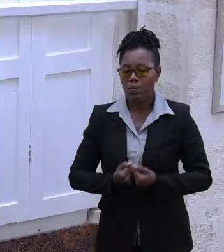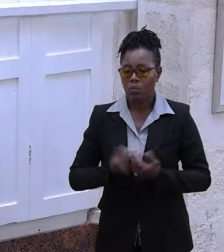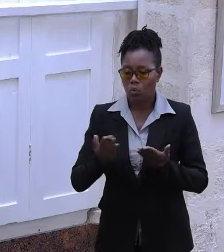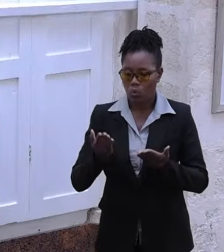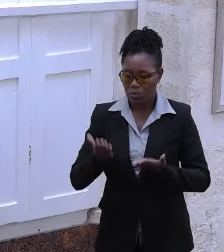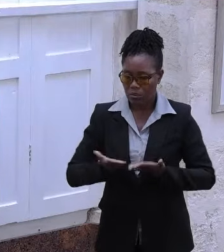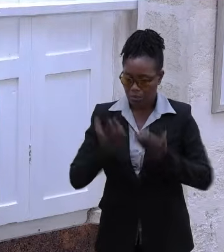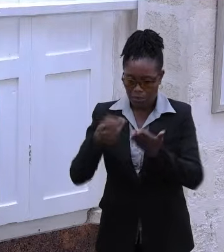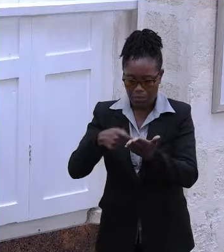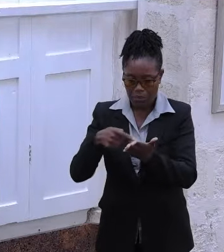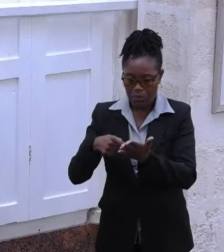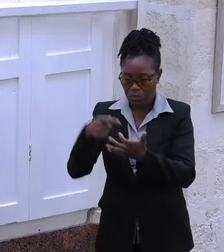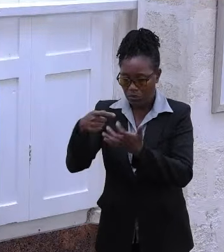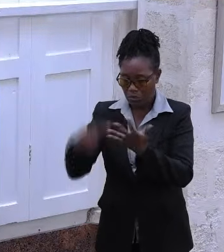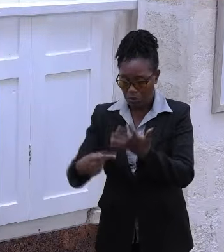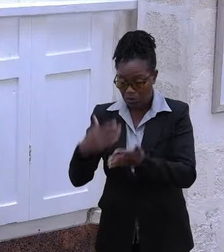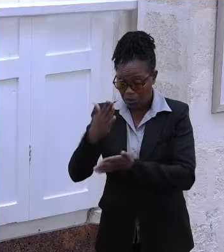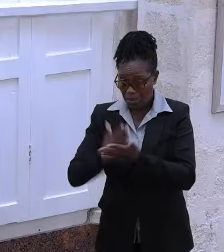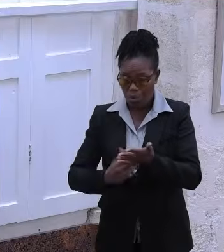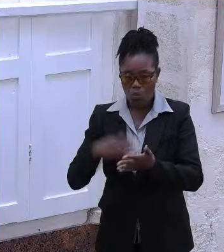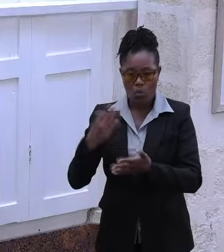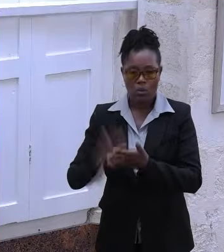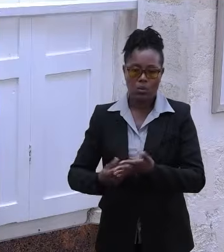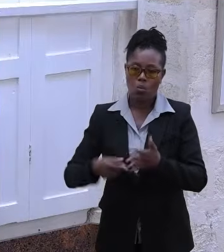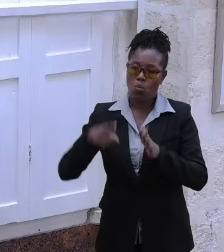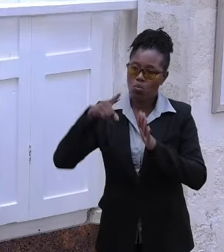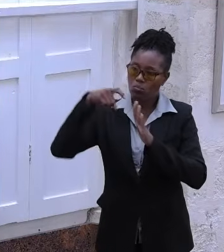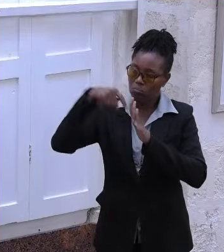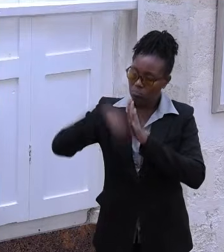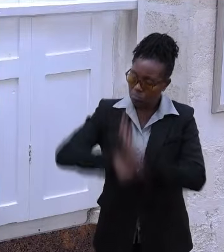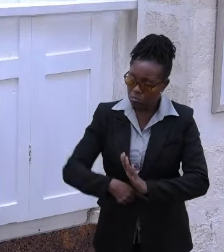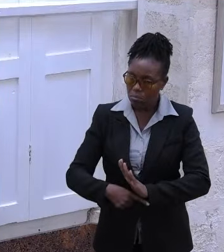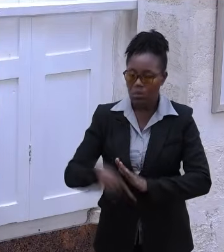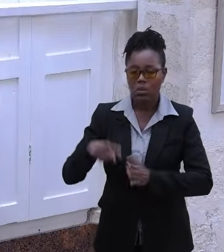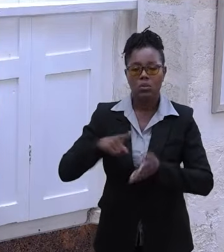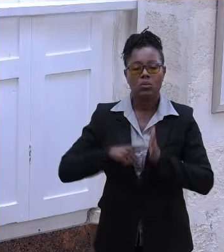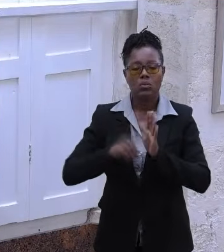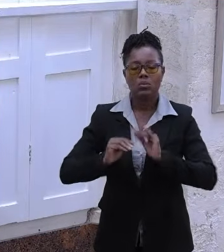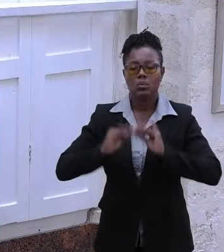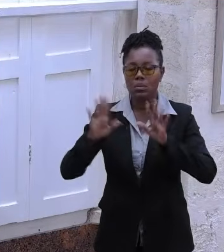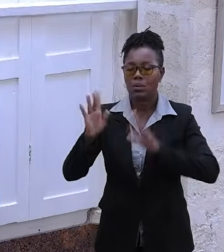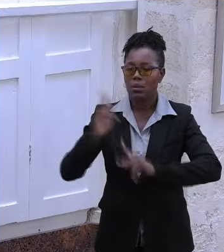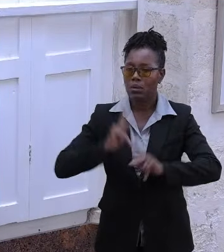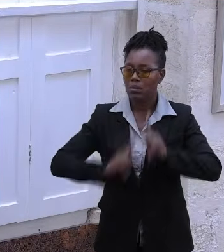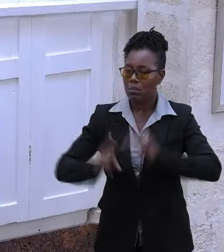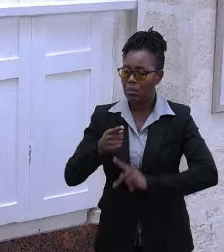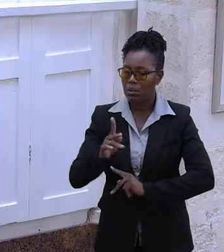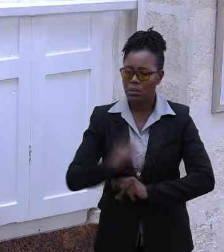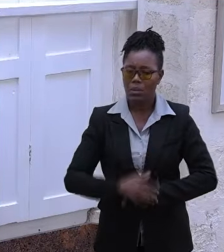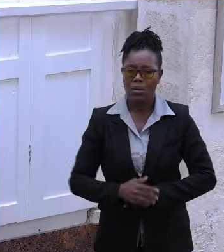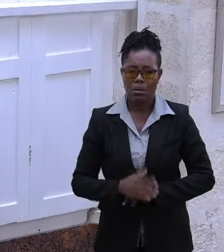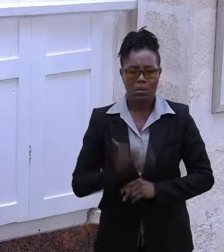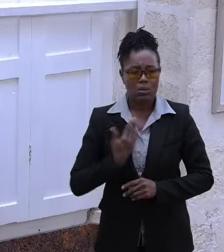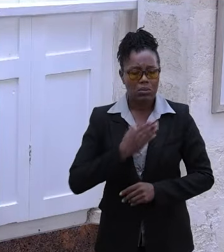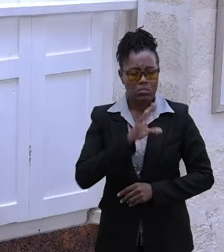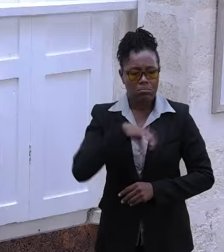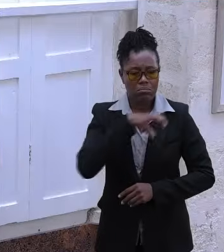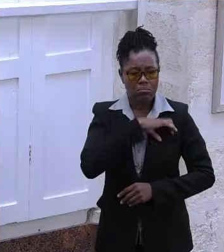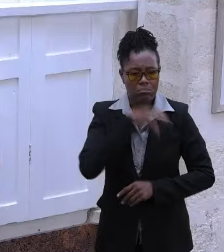submissions, and it shows that persons are indeed, they're caring citizens of this